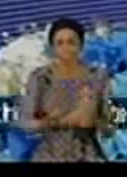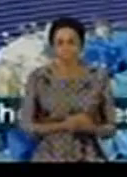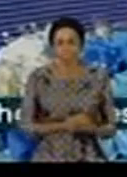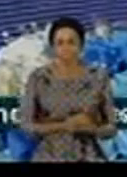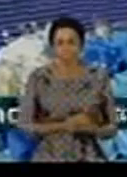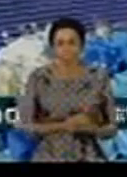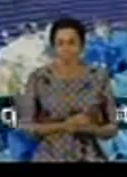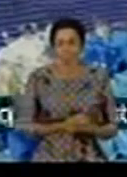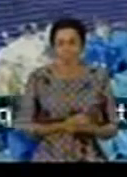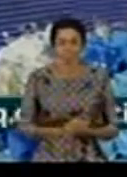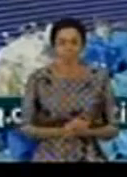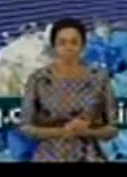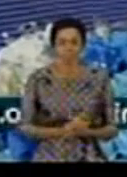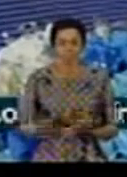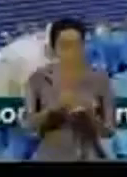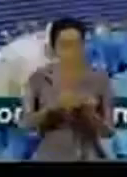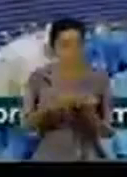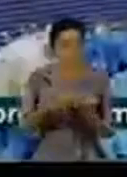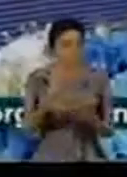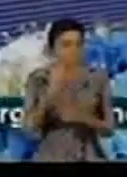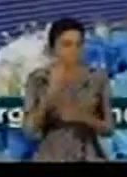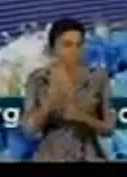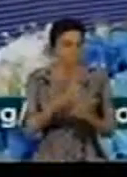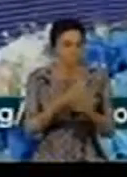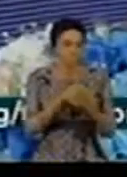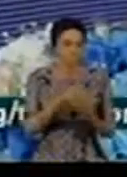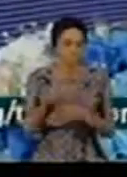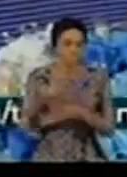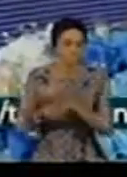and give their testimony.